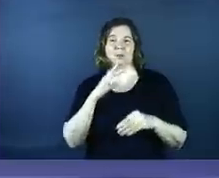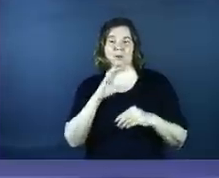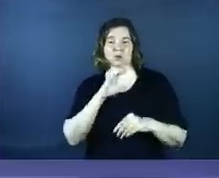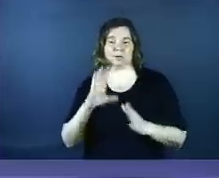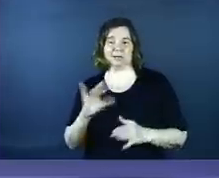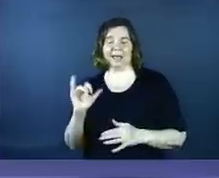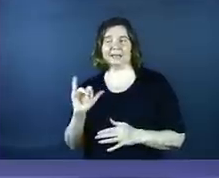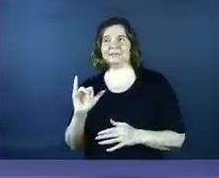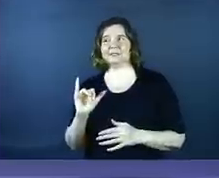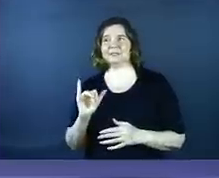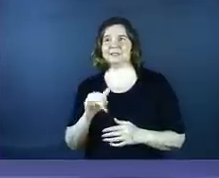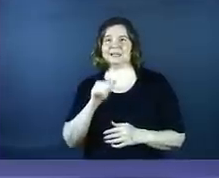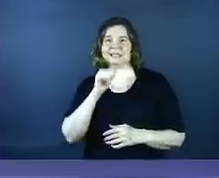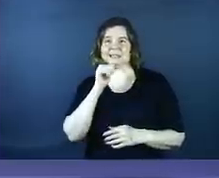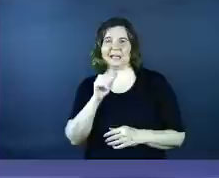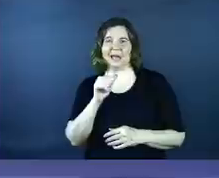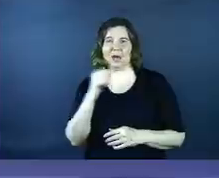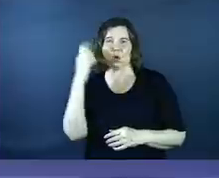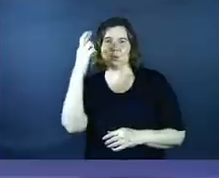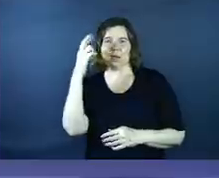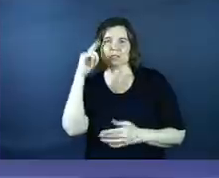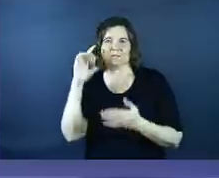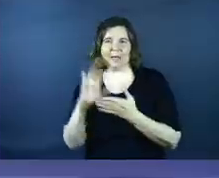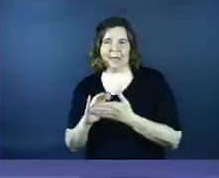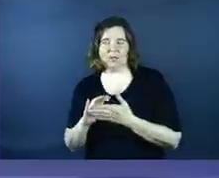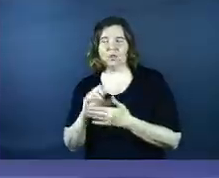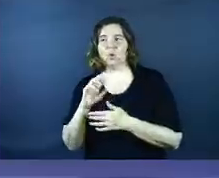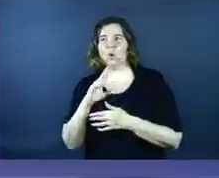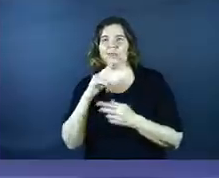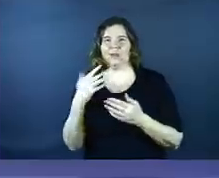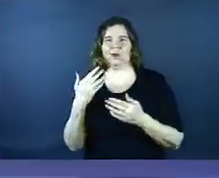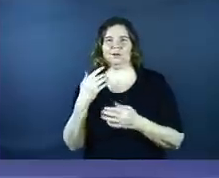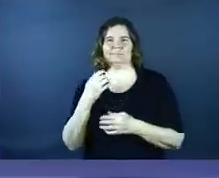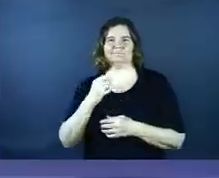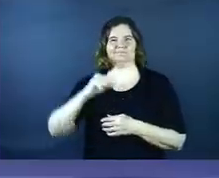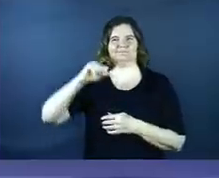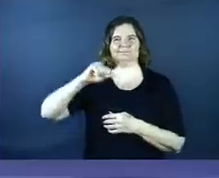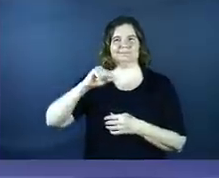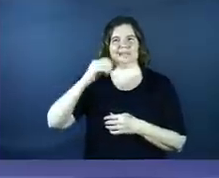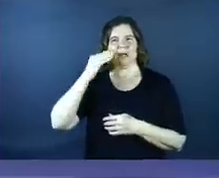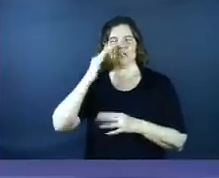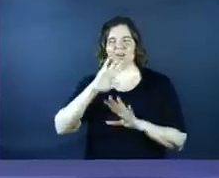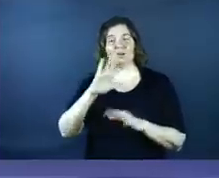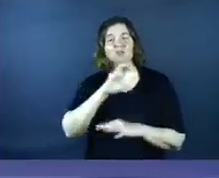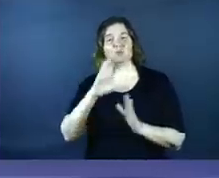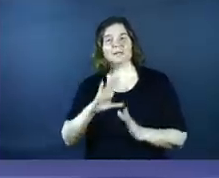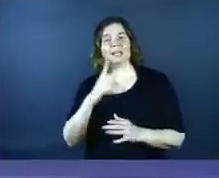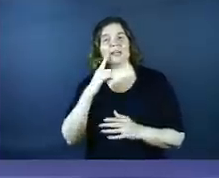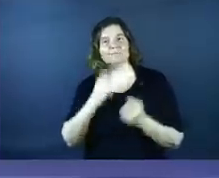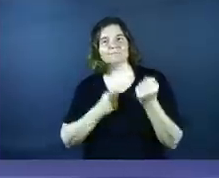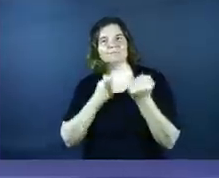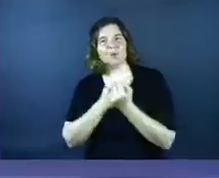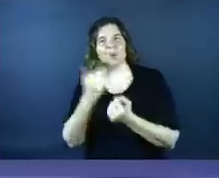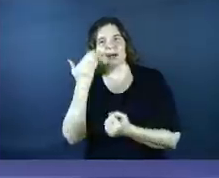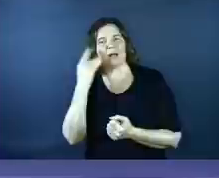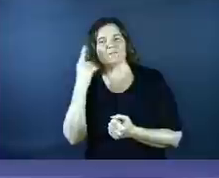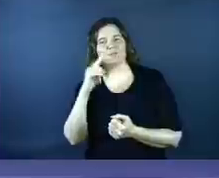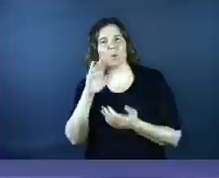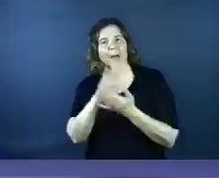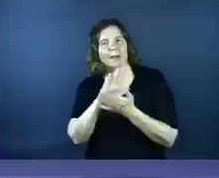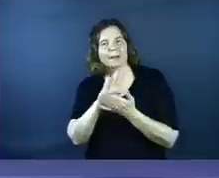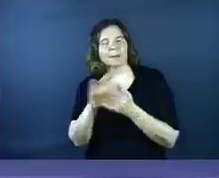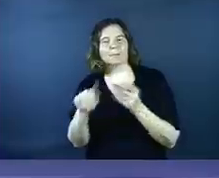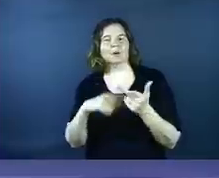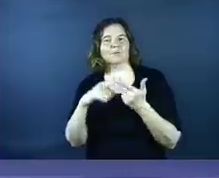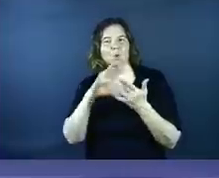Christianity as if it's not a rational faith or they're against knowledge. Christianity is for knowledge, for academics,